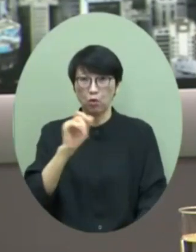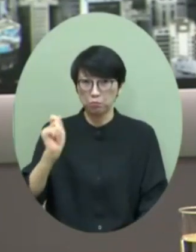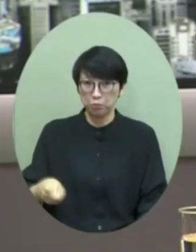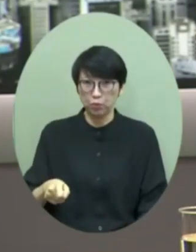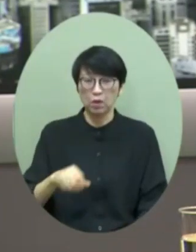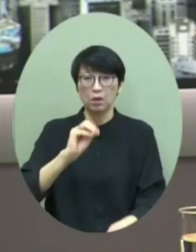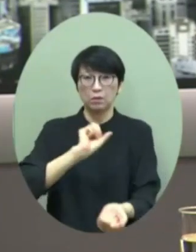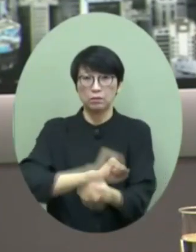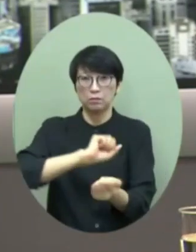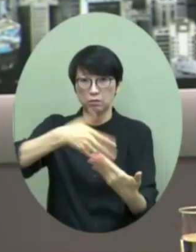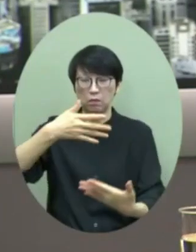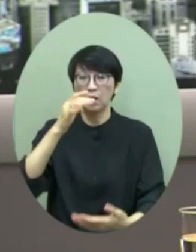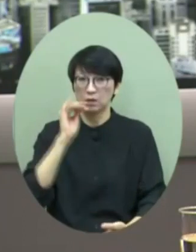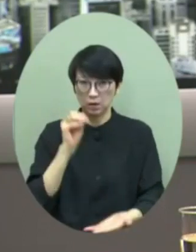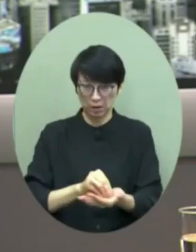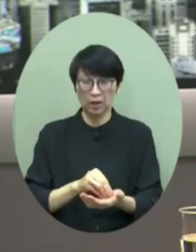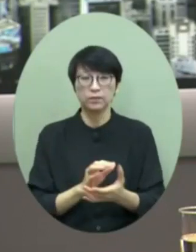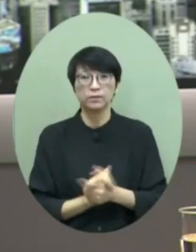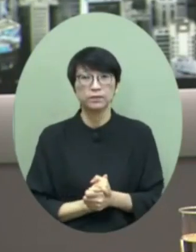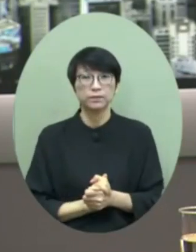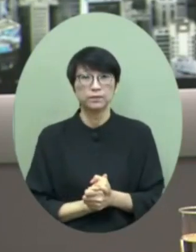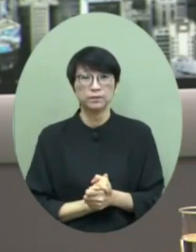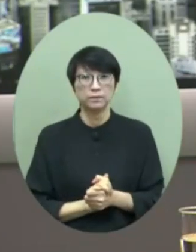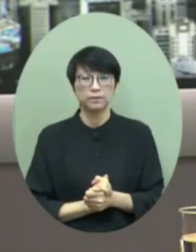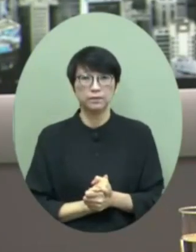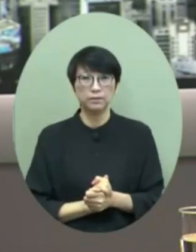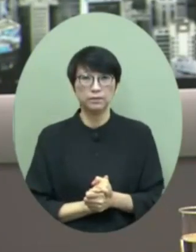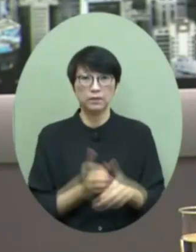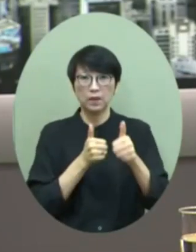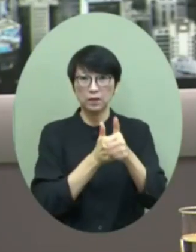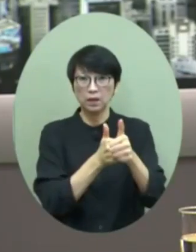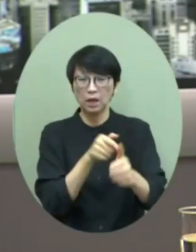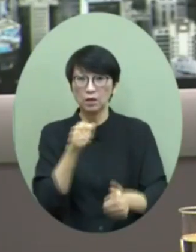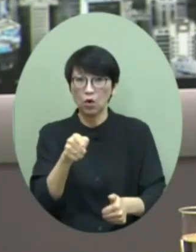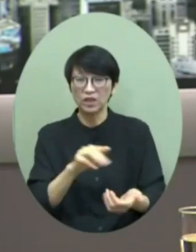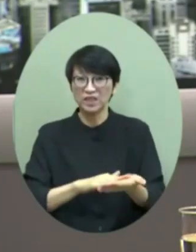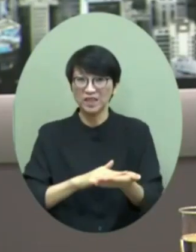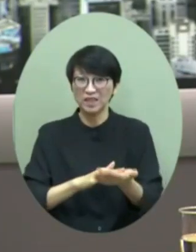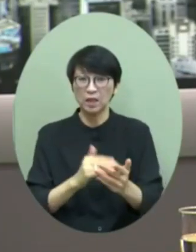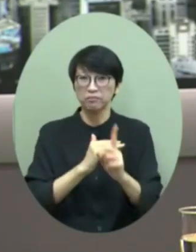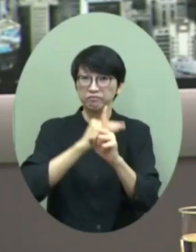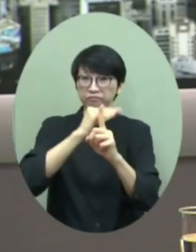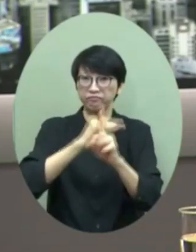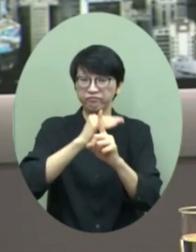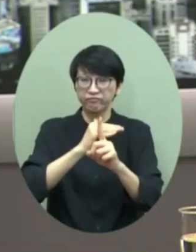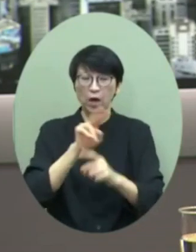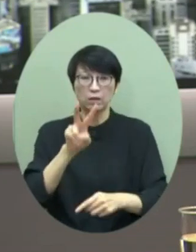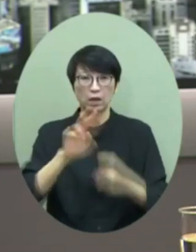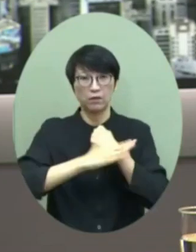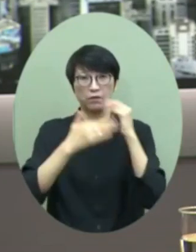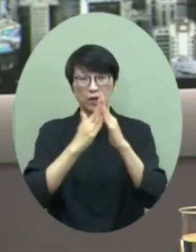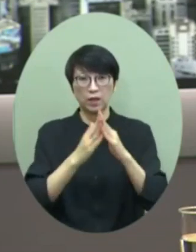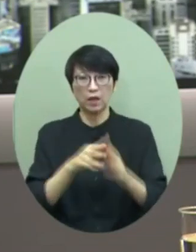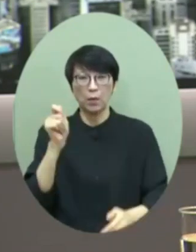foreign external elements to endanger national security, again, there's a minimum sentence of 3 years of